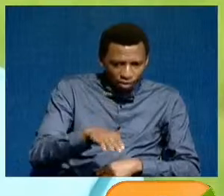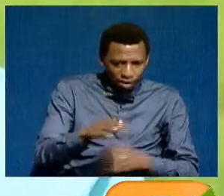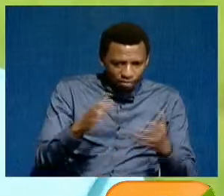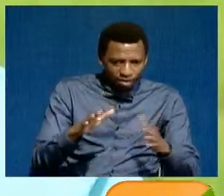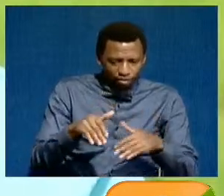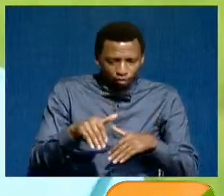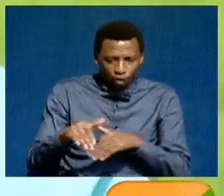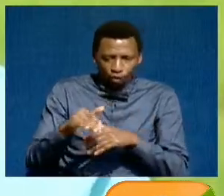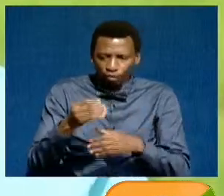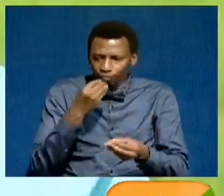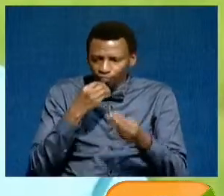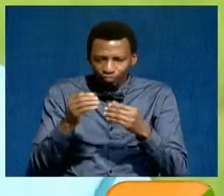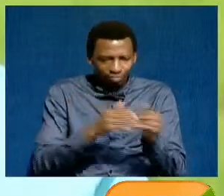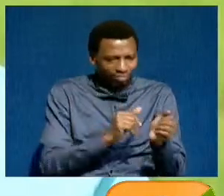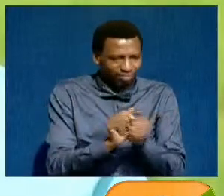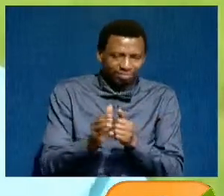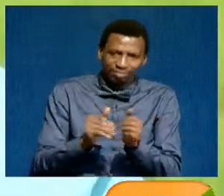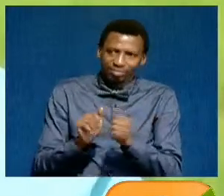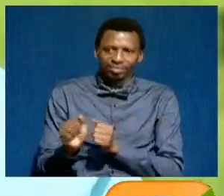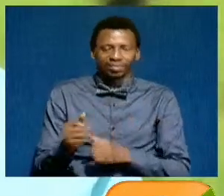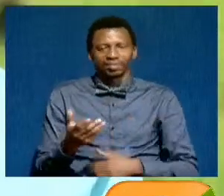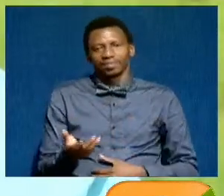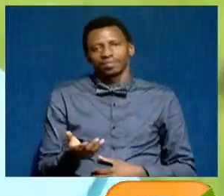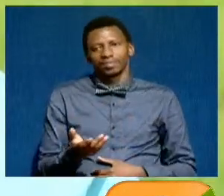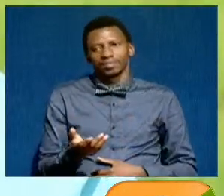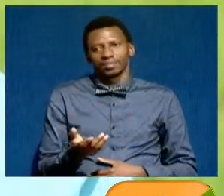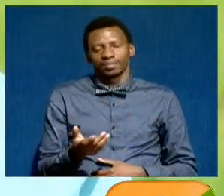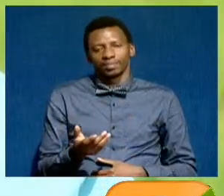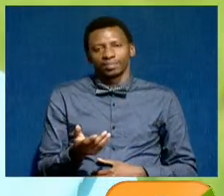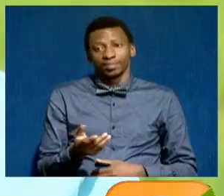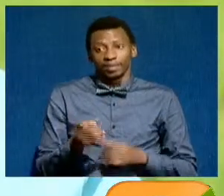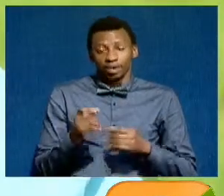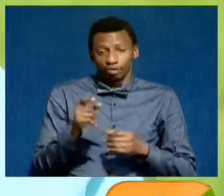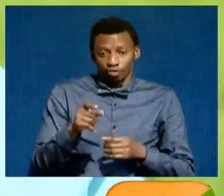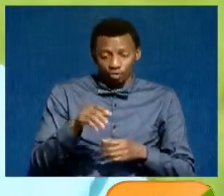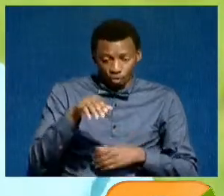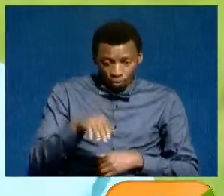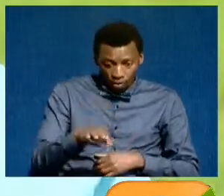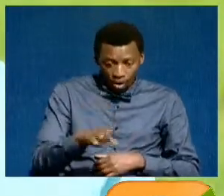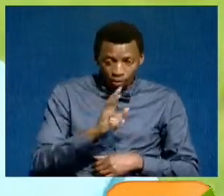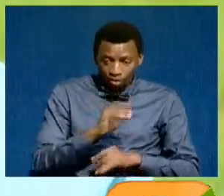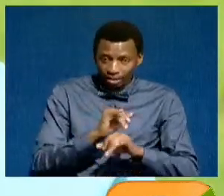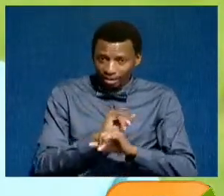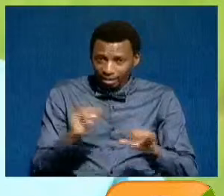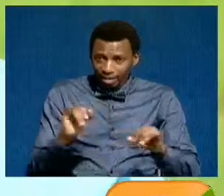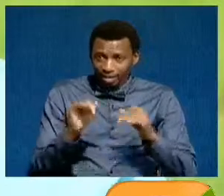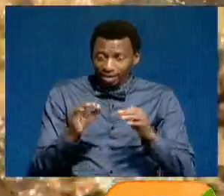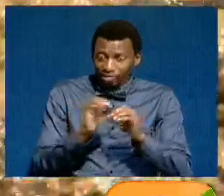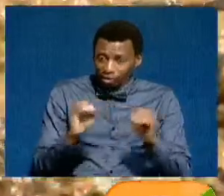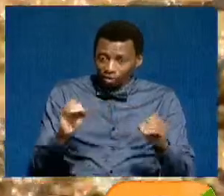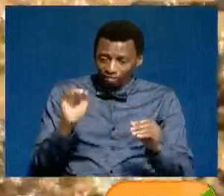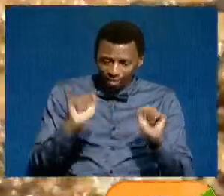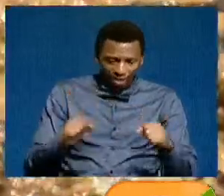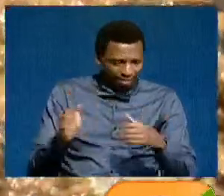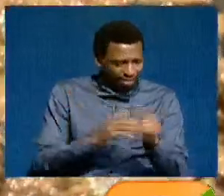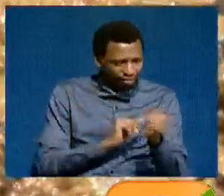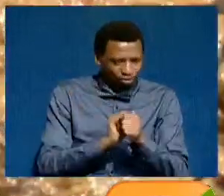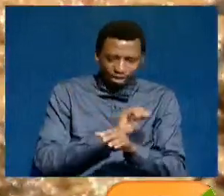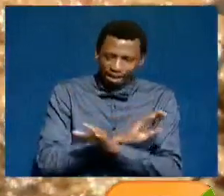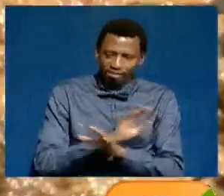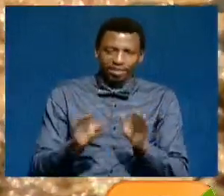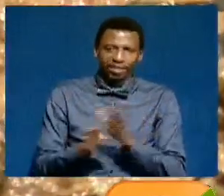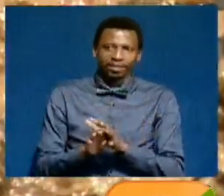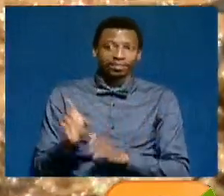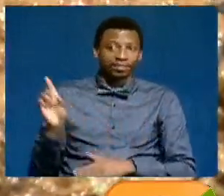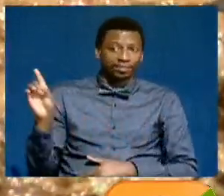Kwa hivyo unapanda, alafu unangalisa wakati huyo huyo. Kama utangalisa hiyo maji, enya inaweza kula hata yote. The golden